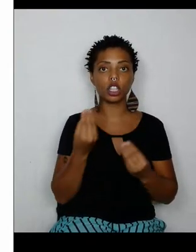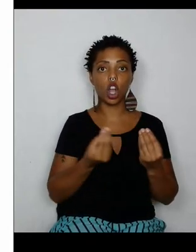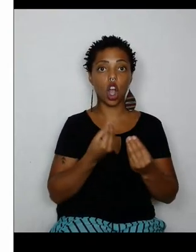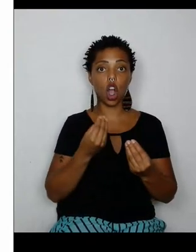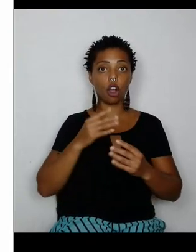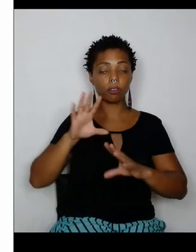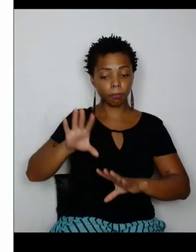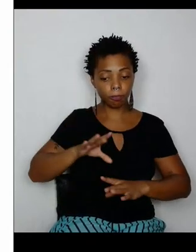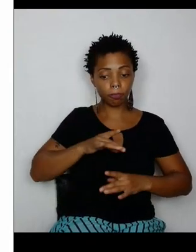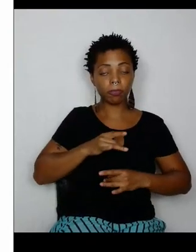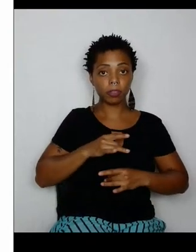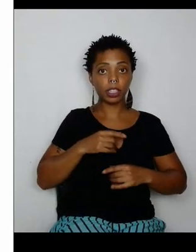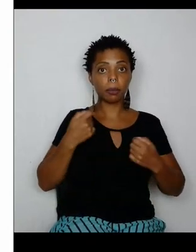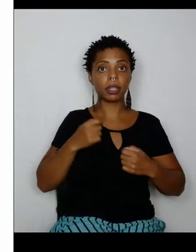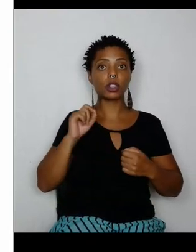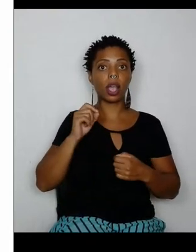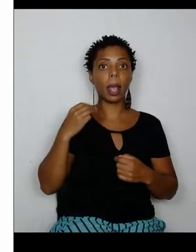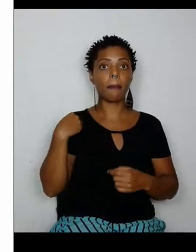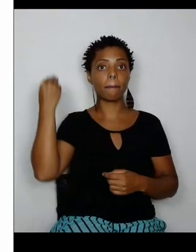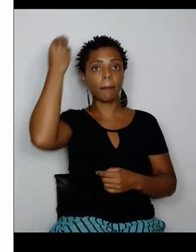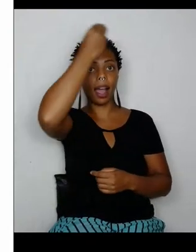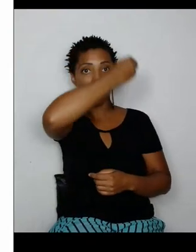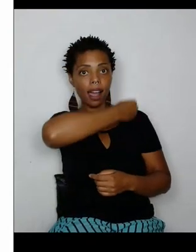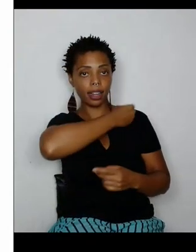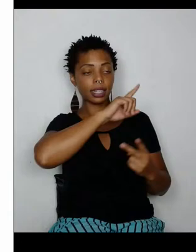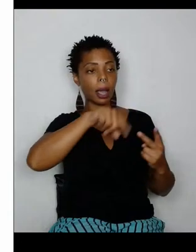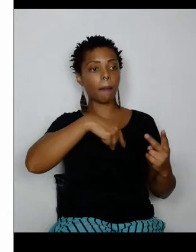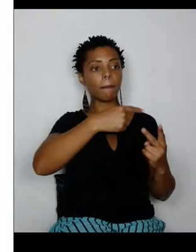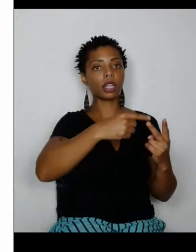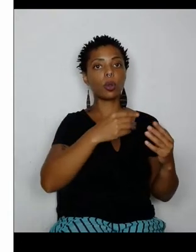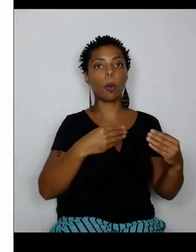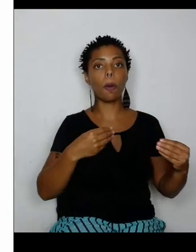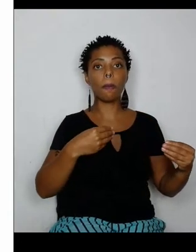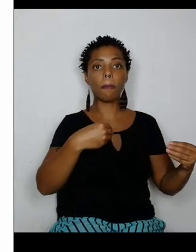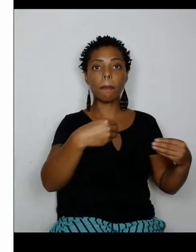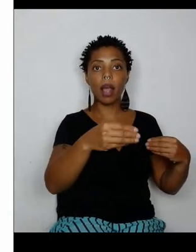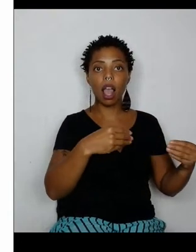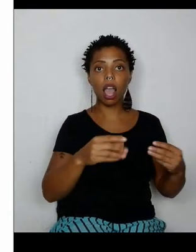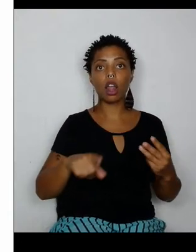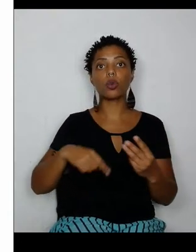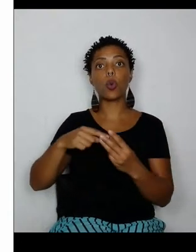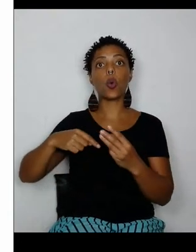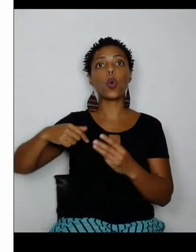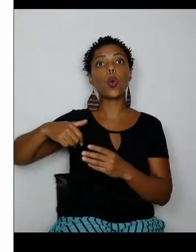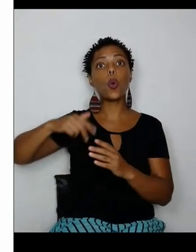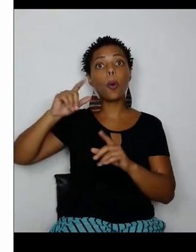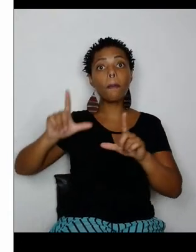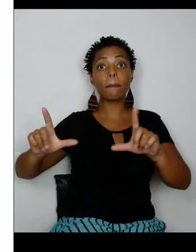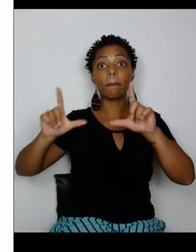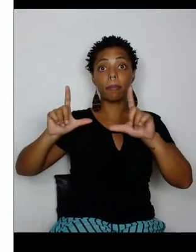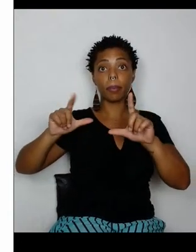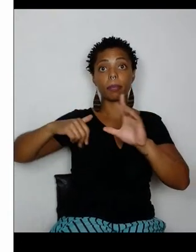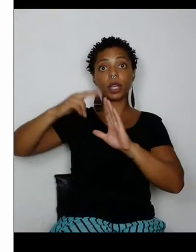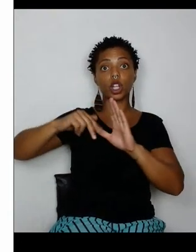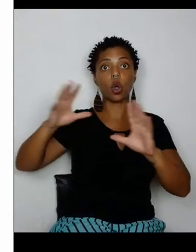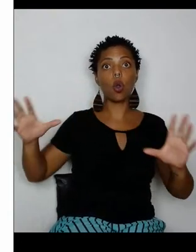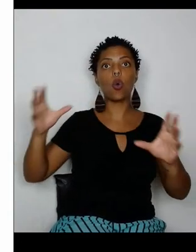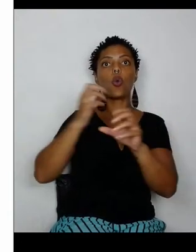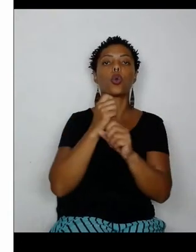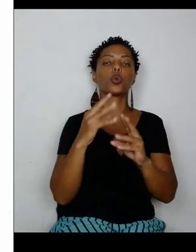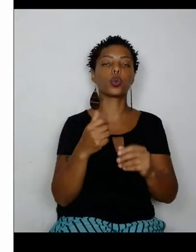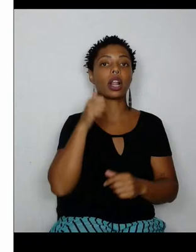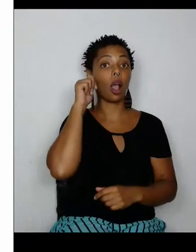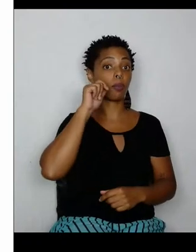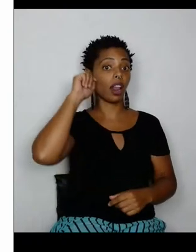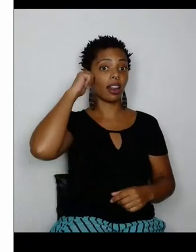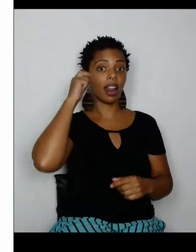veronica's cloth the black woman is also a fusion of several christian iconographies unlike a western eve a death with